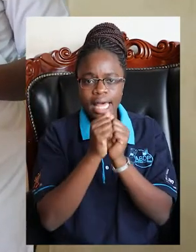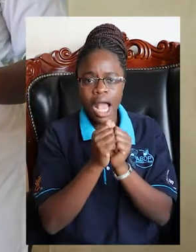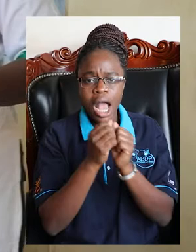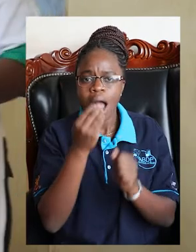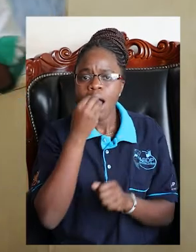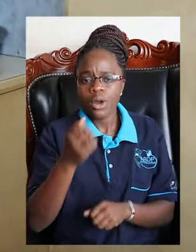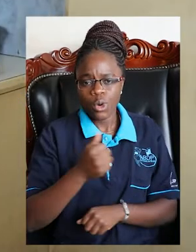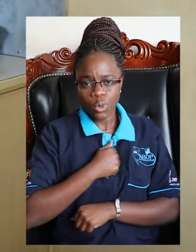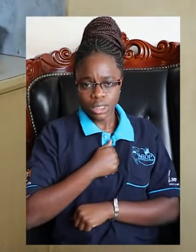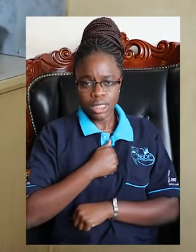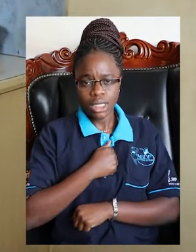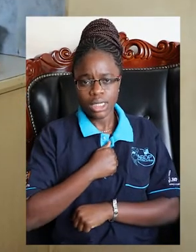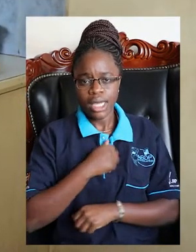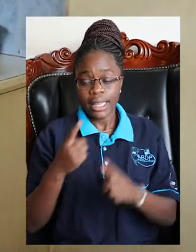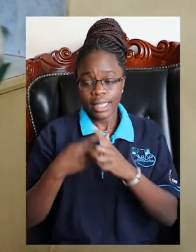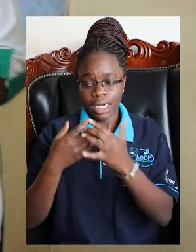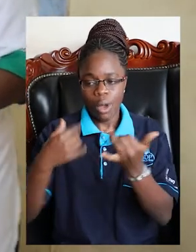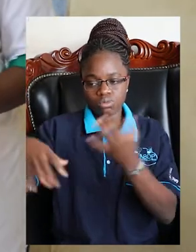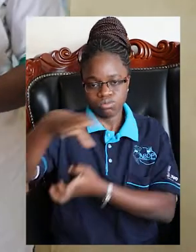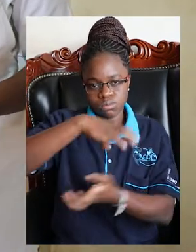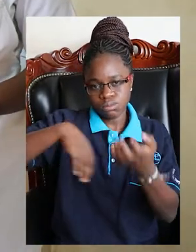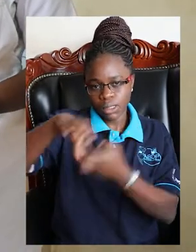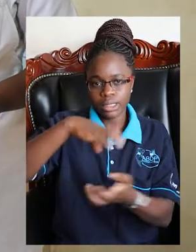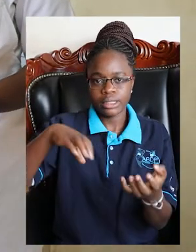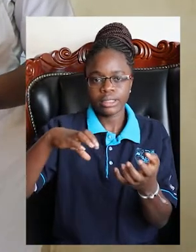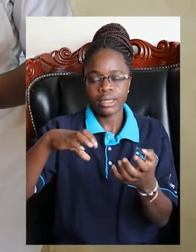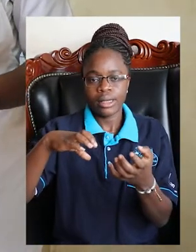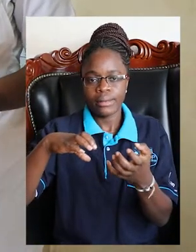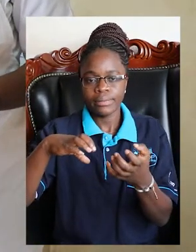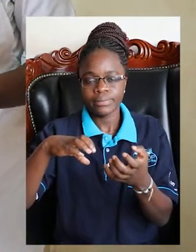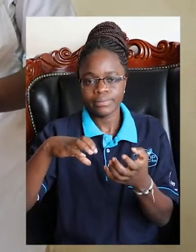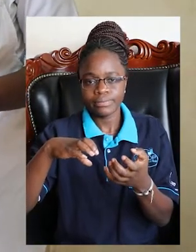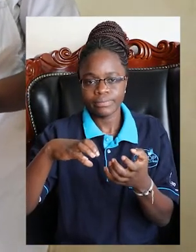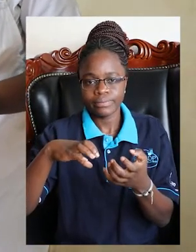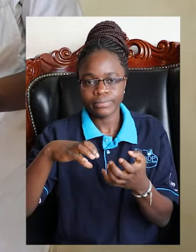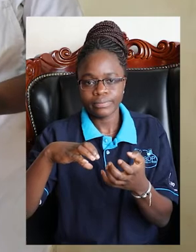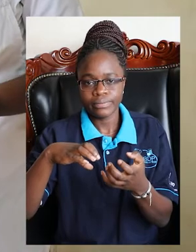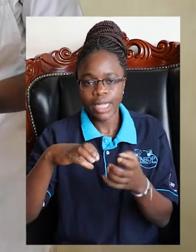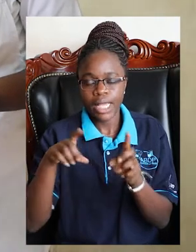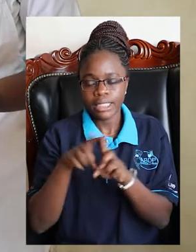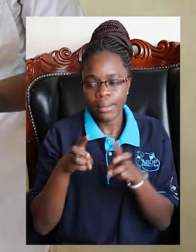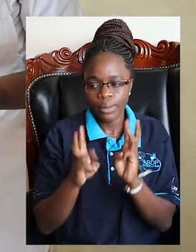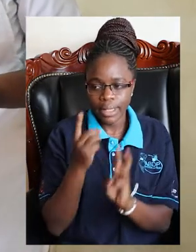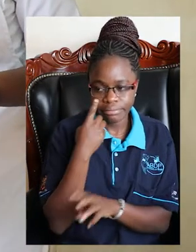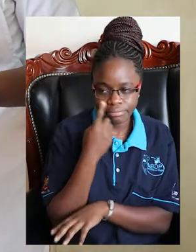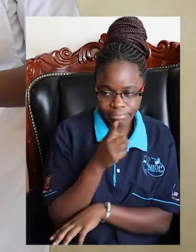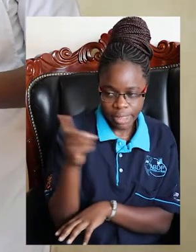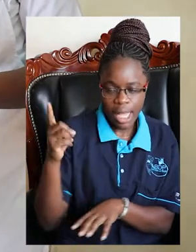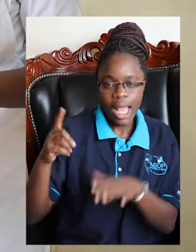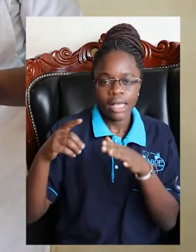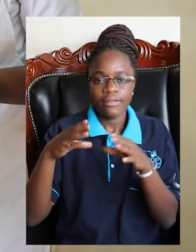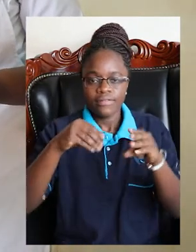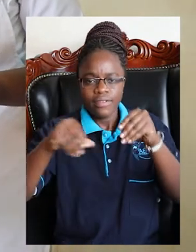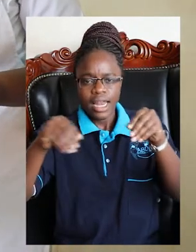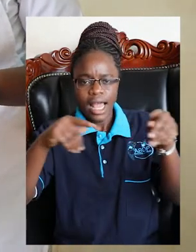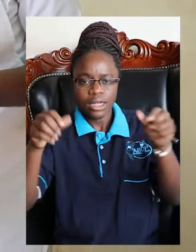the grated arrowroot and all the other ingredients, you just mix them. You'll mix them, plus even the wheat flour, and